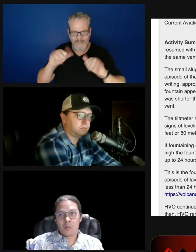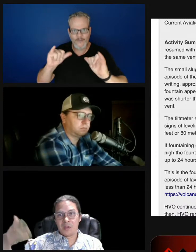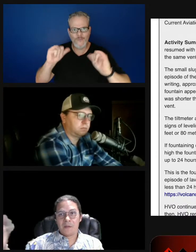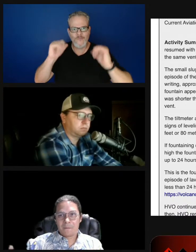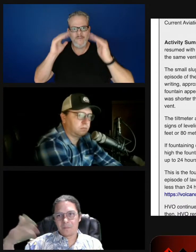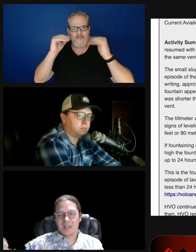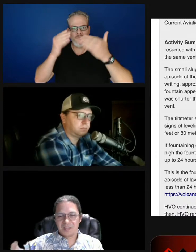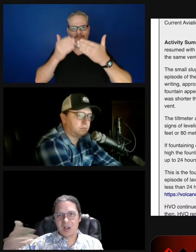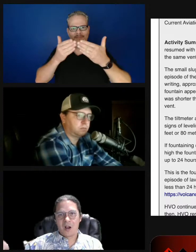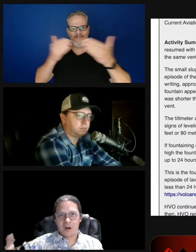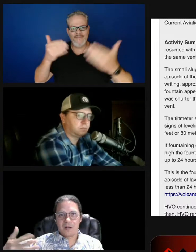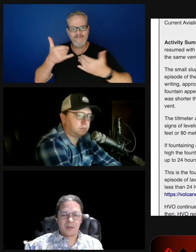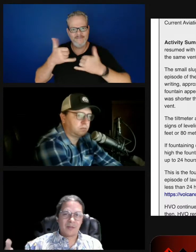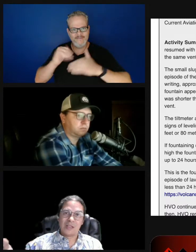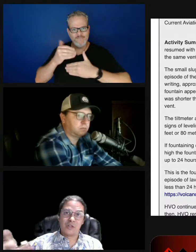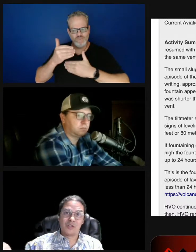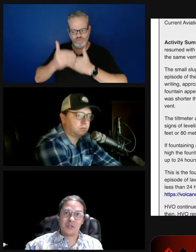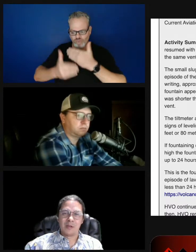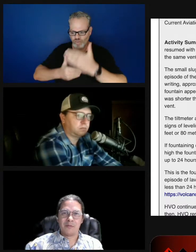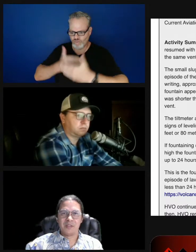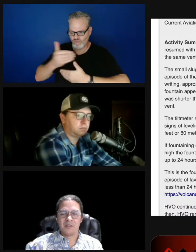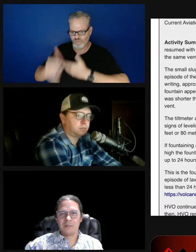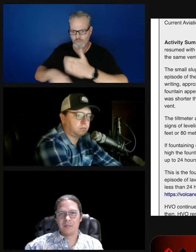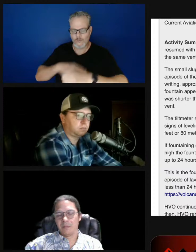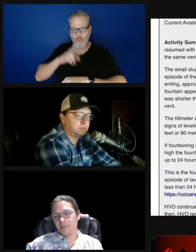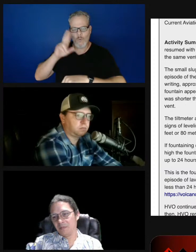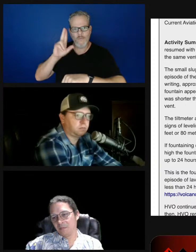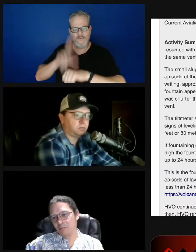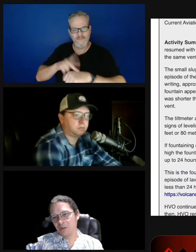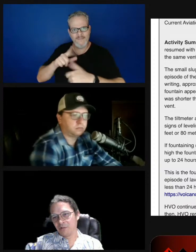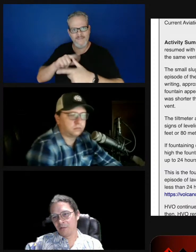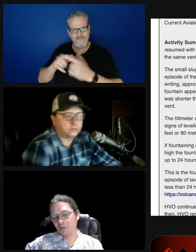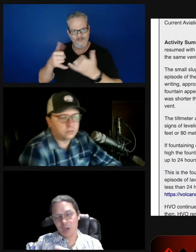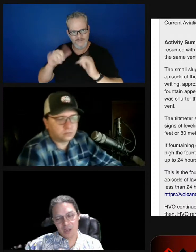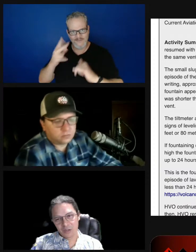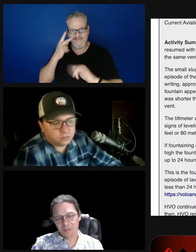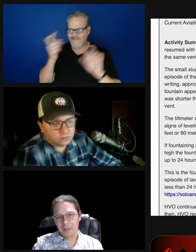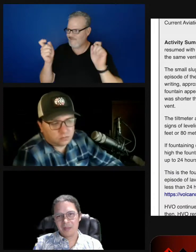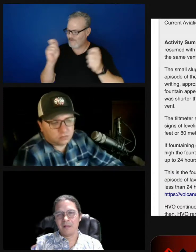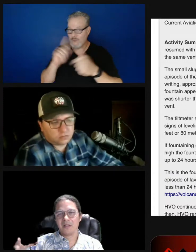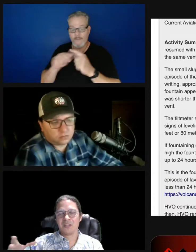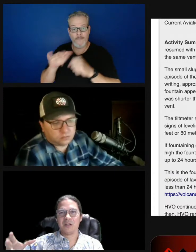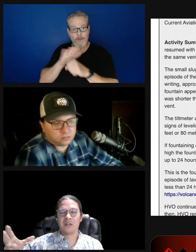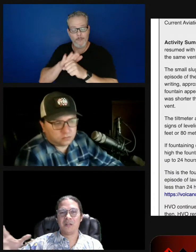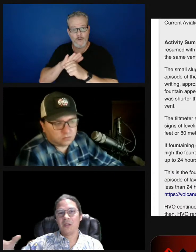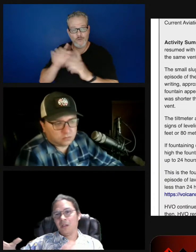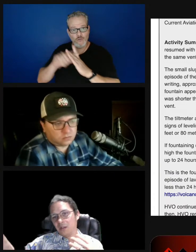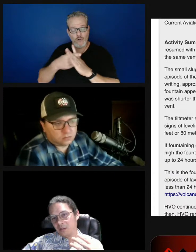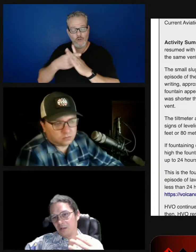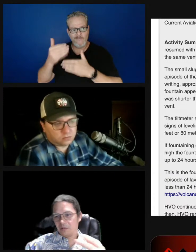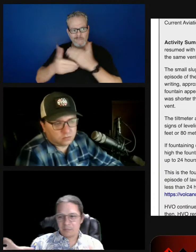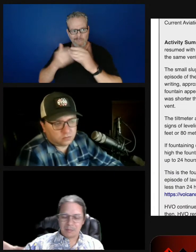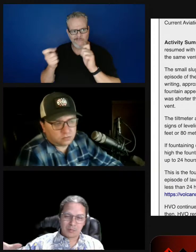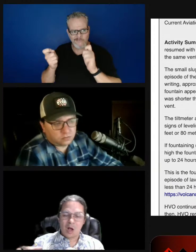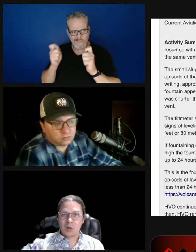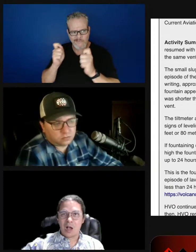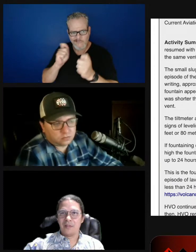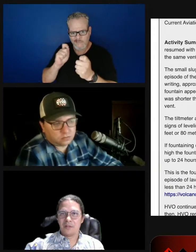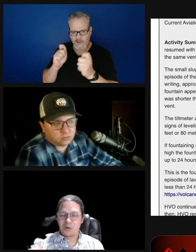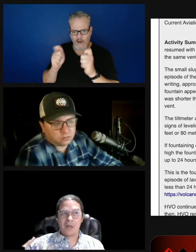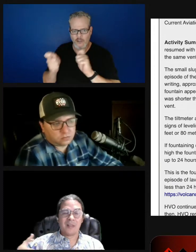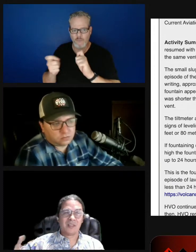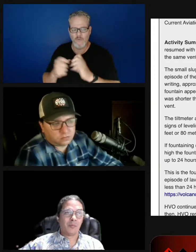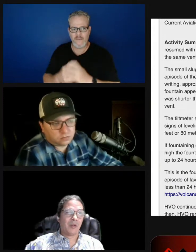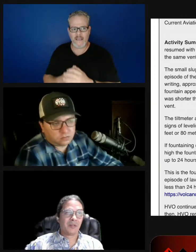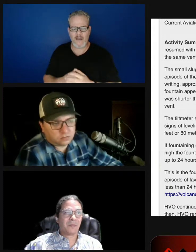flowing normally as they are until that changes, right? If you see the pressure start to change, then maybe the fountains are going to be blocked off